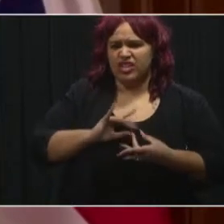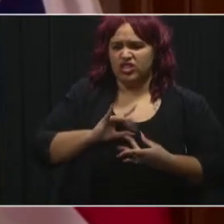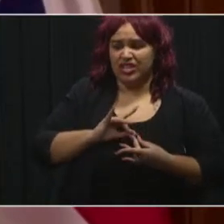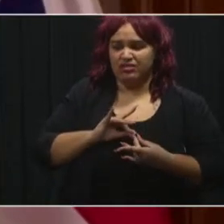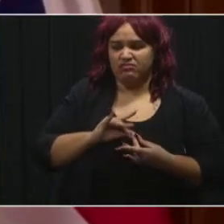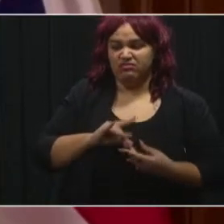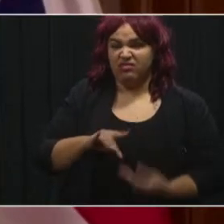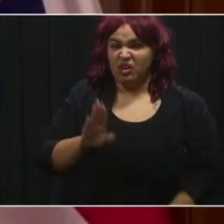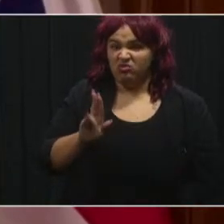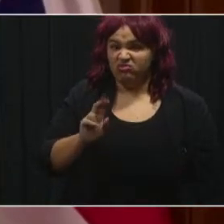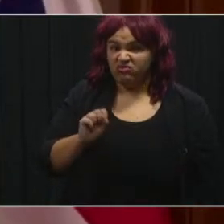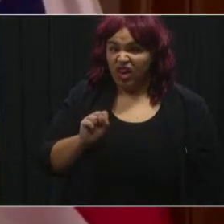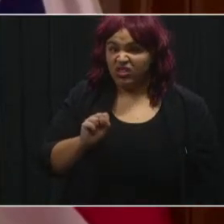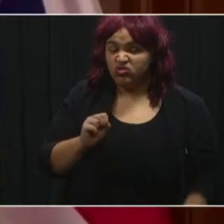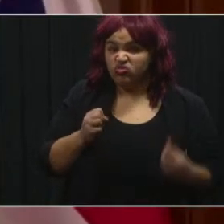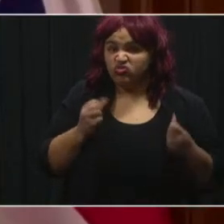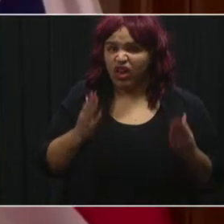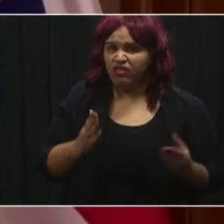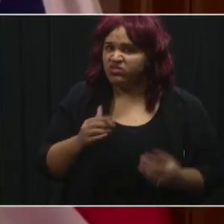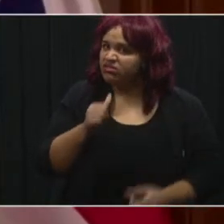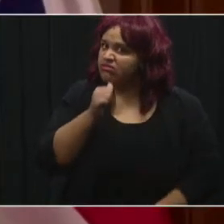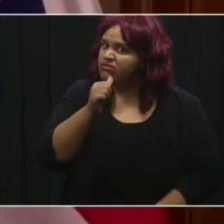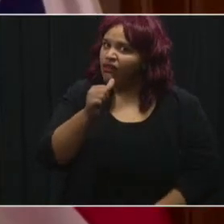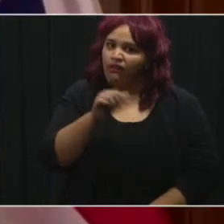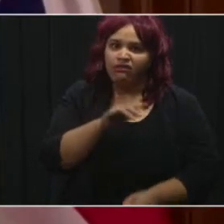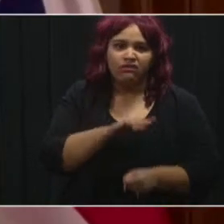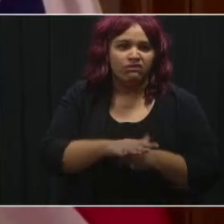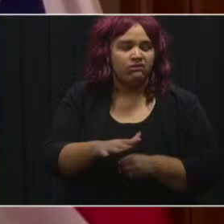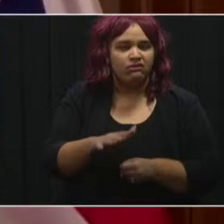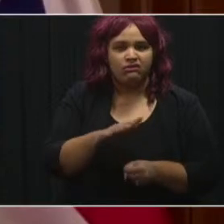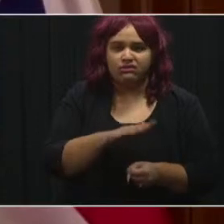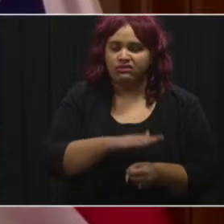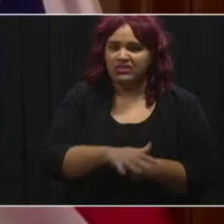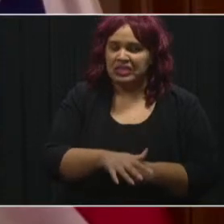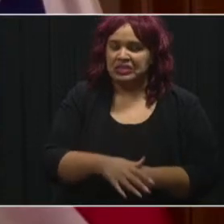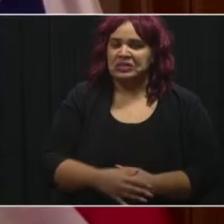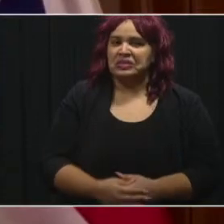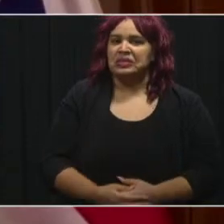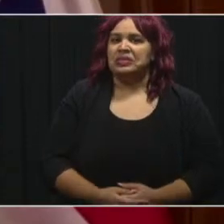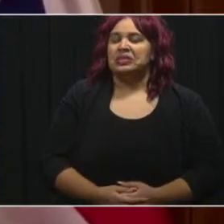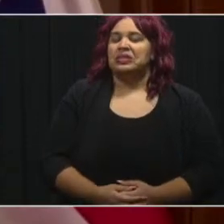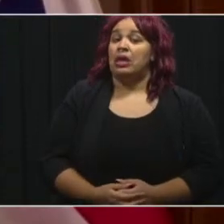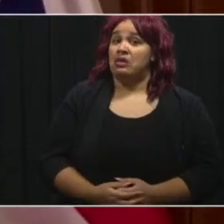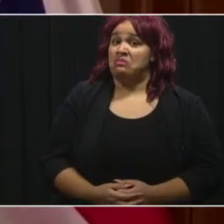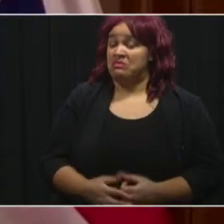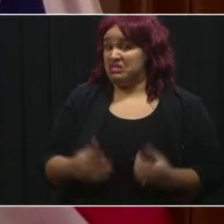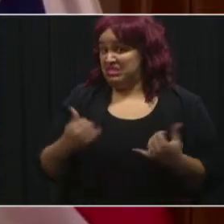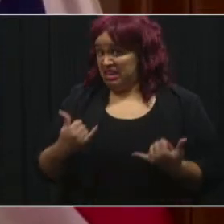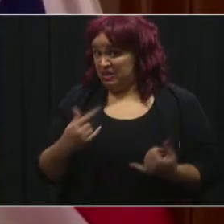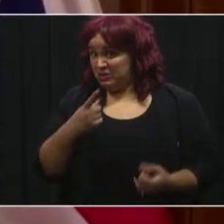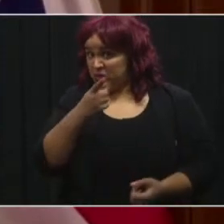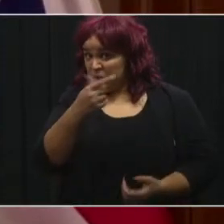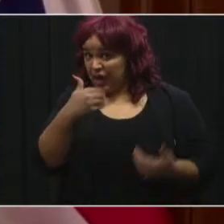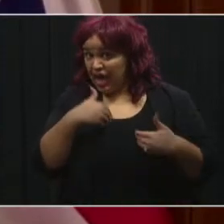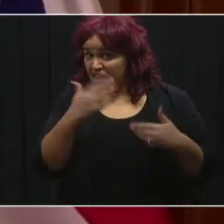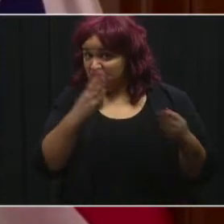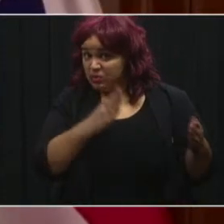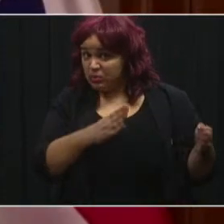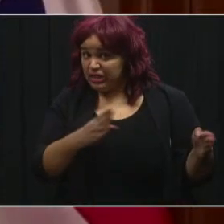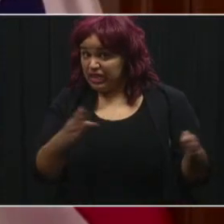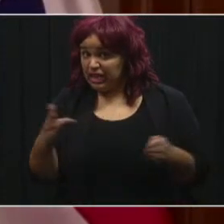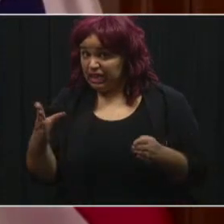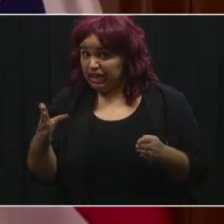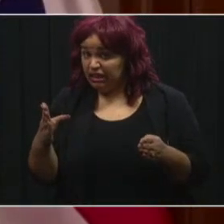bus drivers. Do you have any sort of plans, and are you able to involve the National